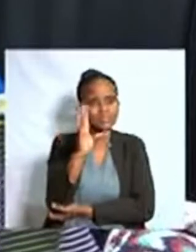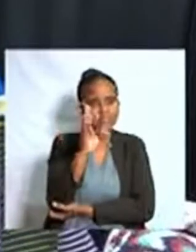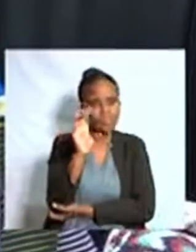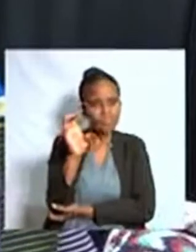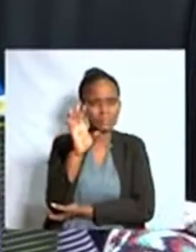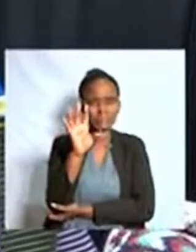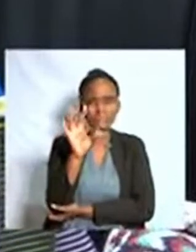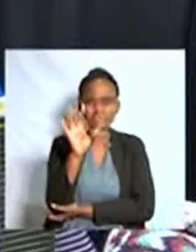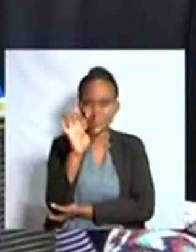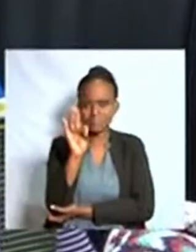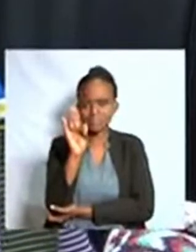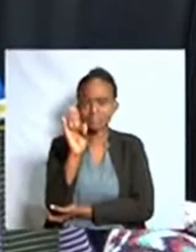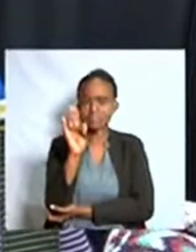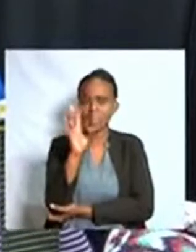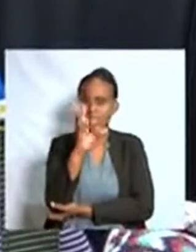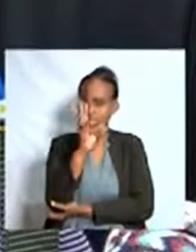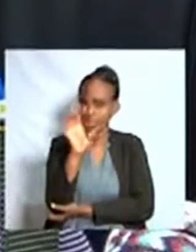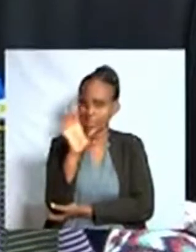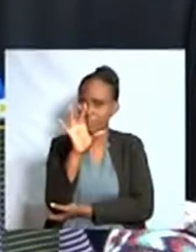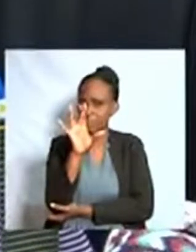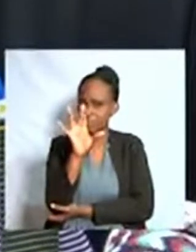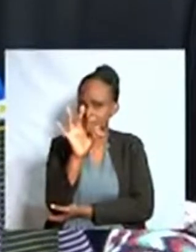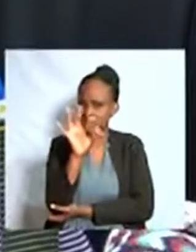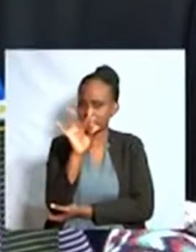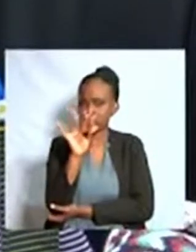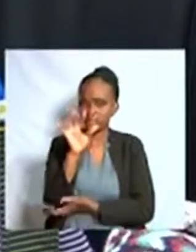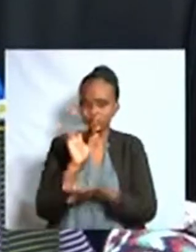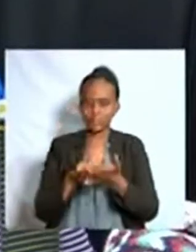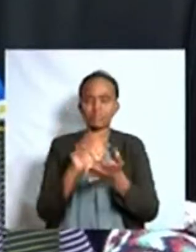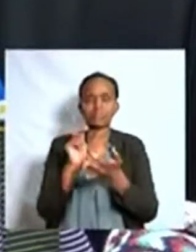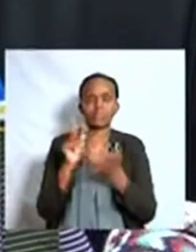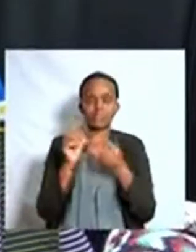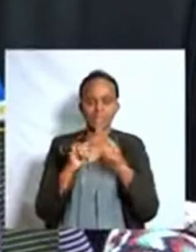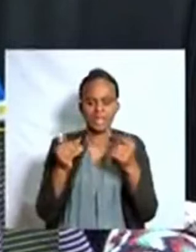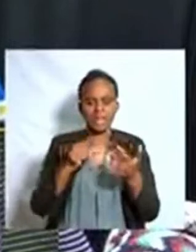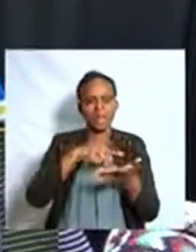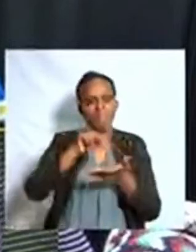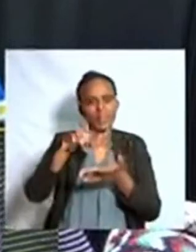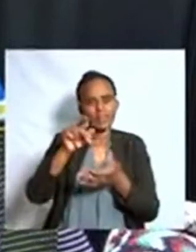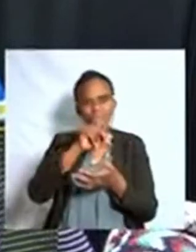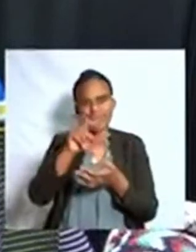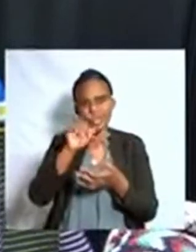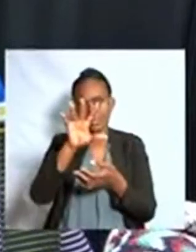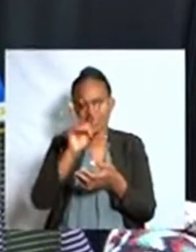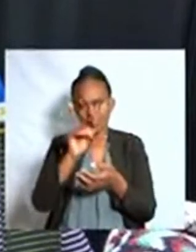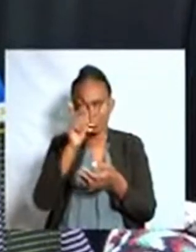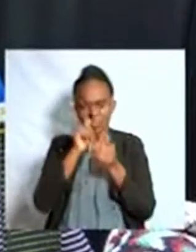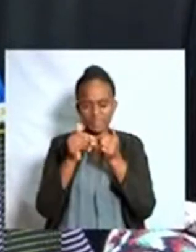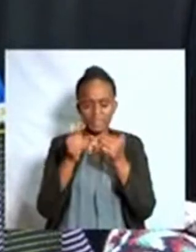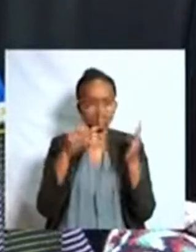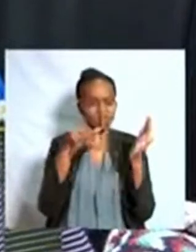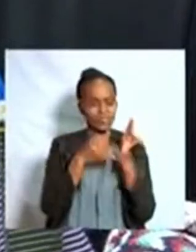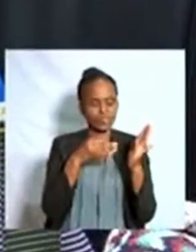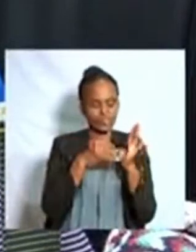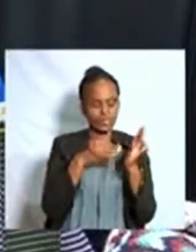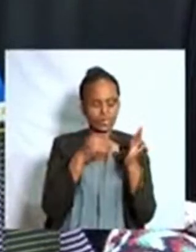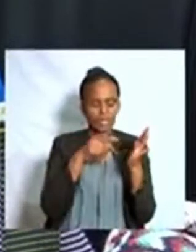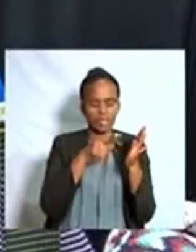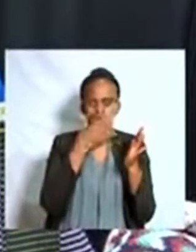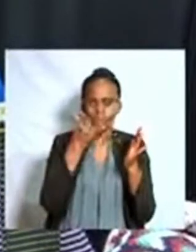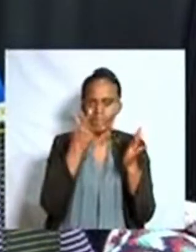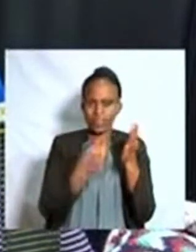698,000 kwacha roughly. And now they've paid 150 because February they're supposed to come to